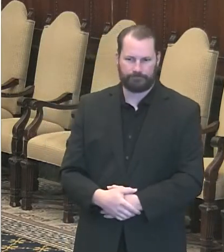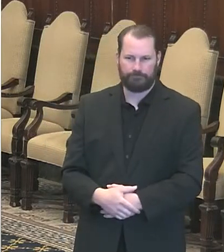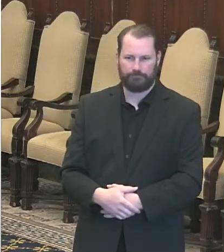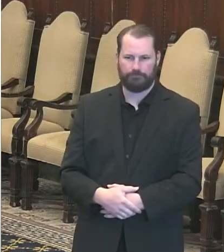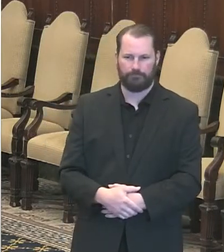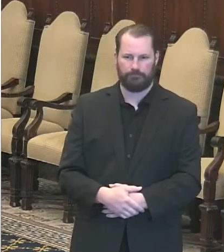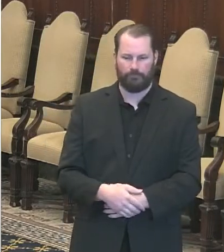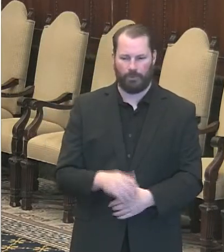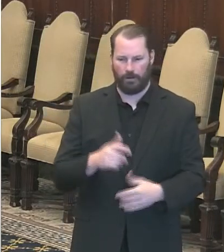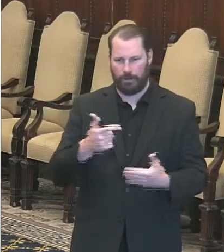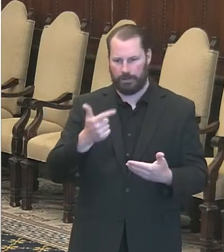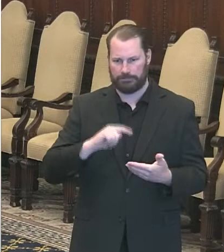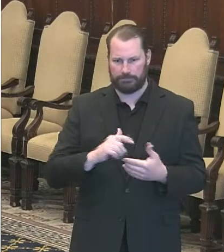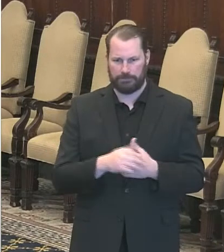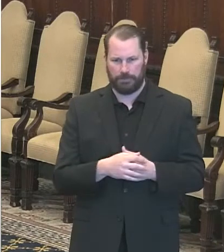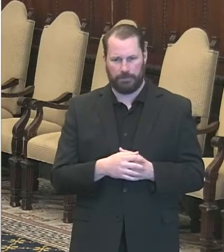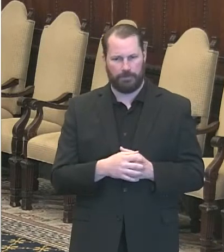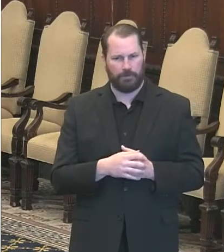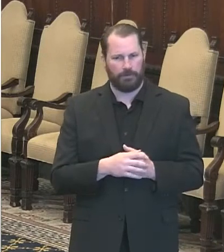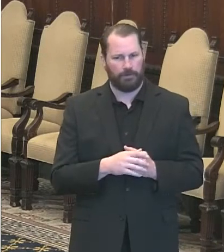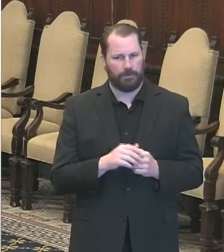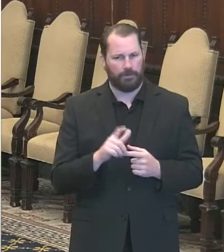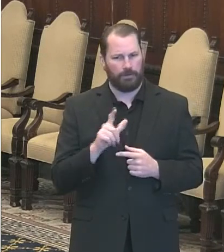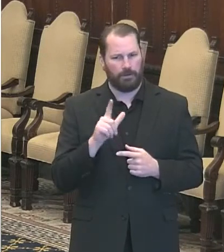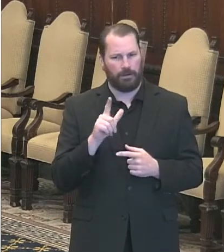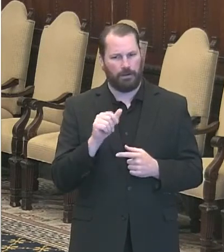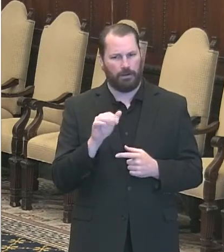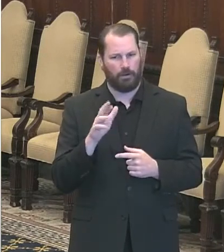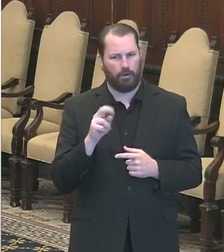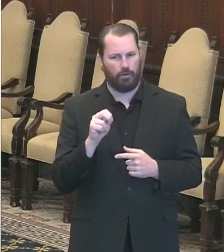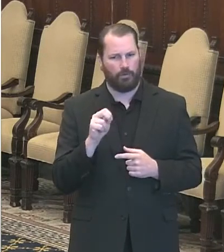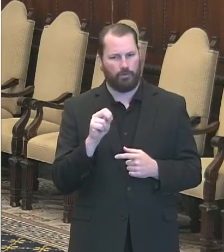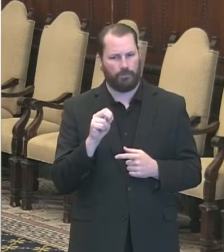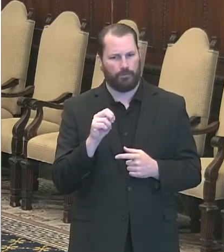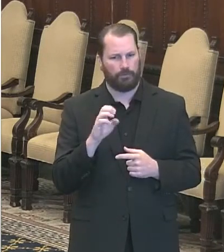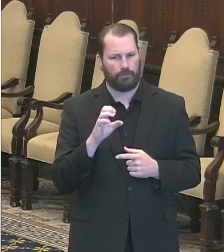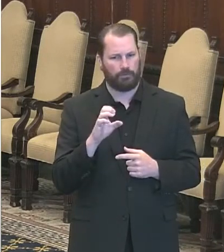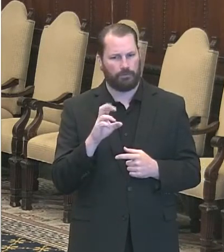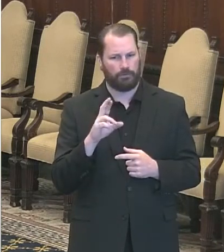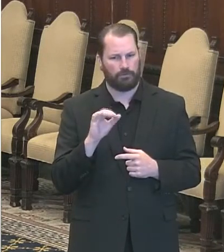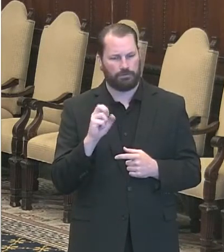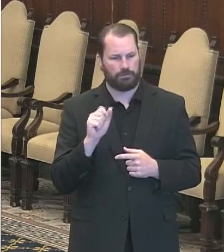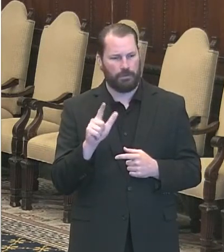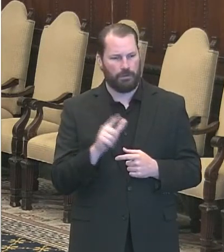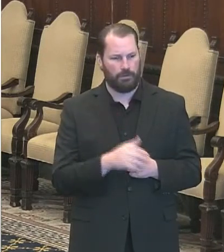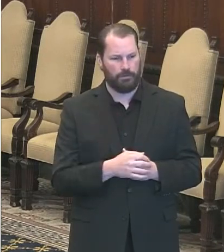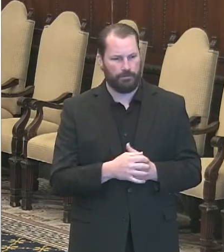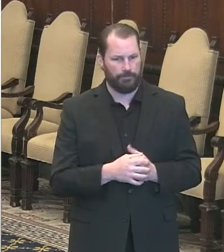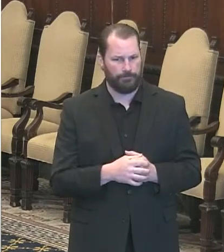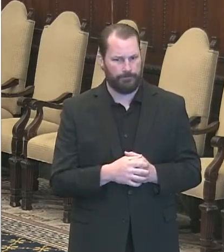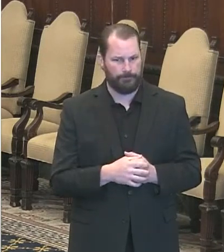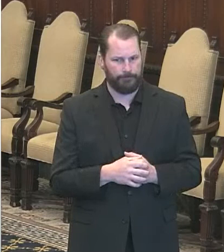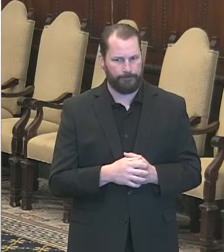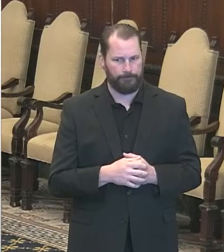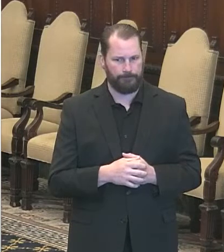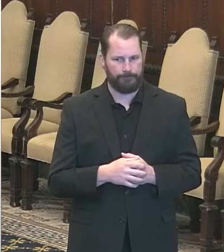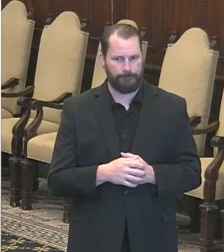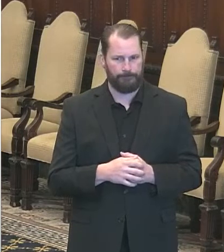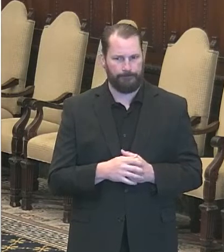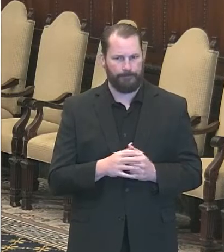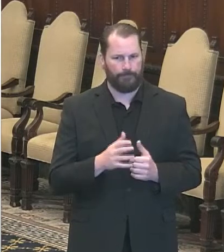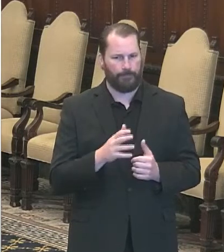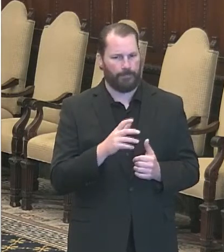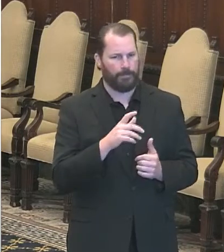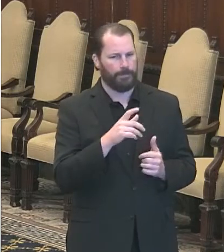Thanks, Mitch. We're going to go to Laura McChrystal now of the Inquirer. Hi, a couple follow-up questions about